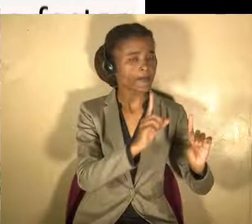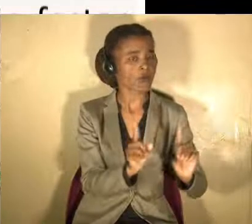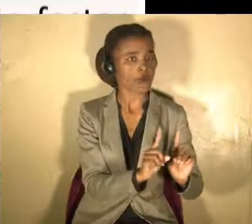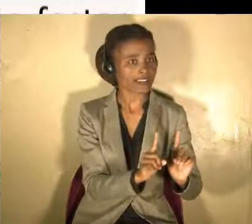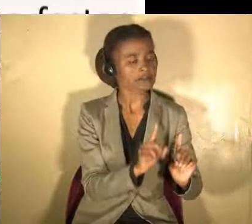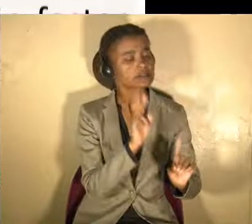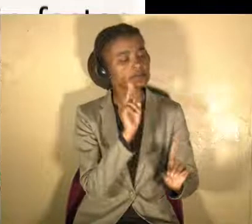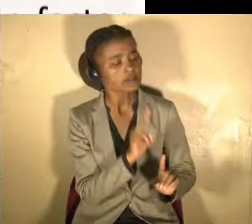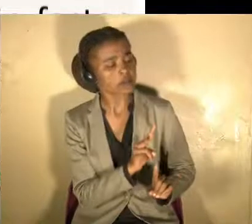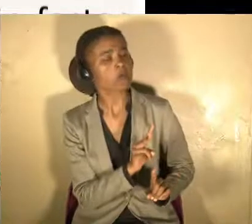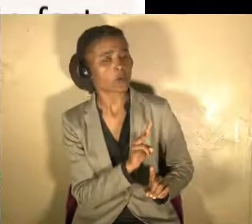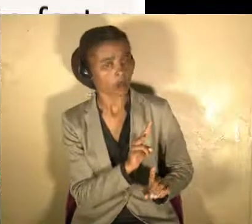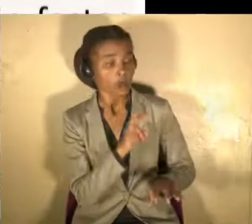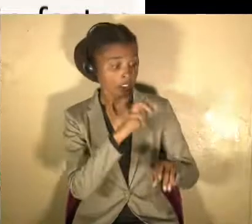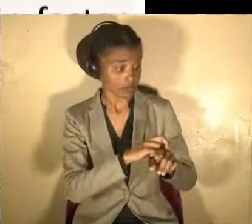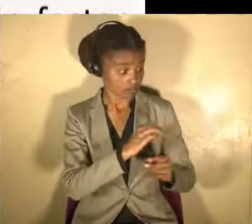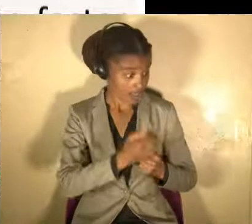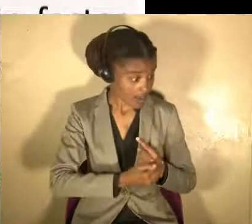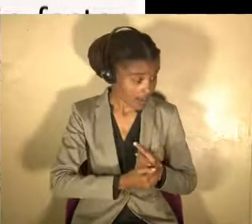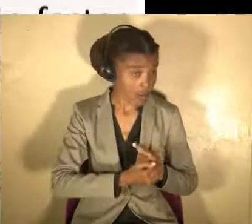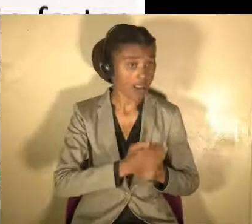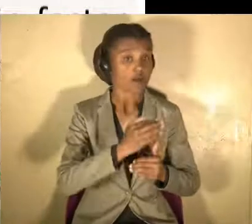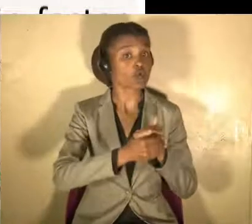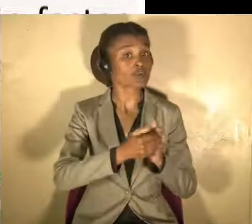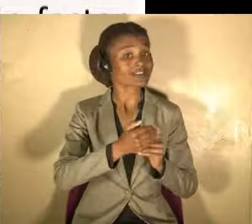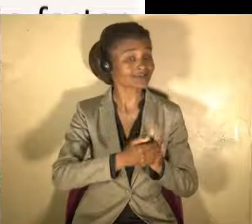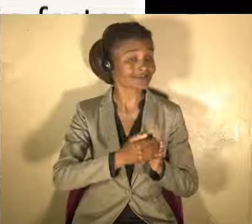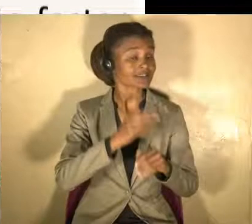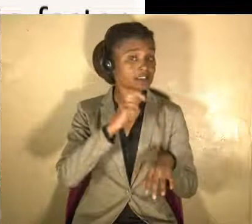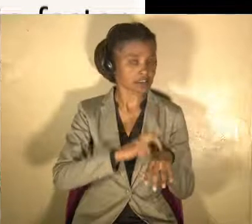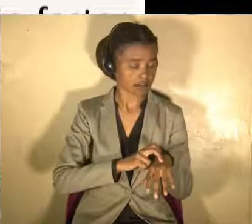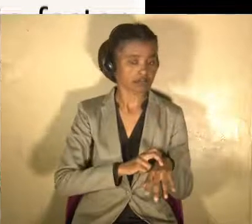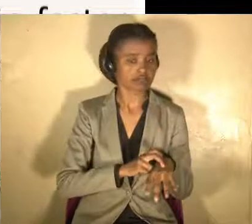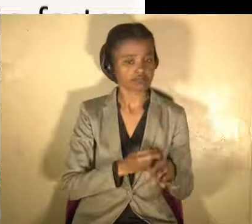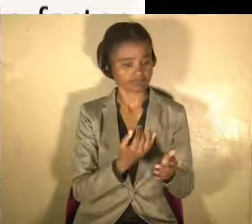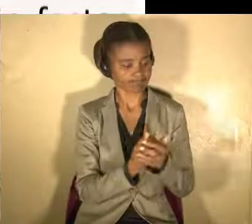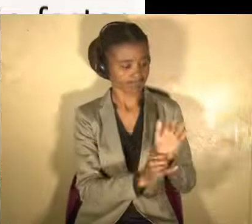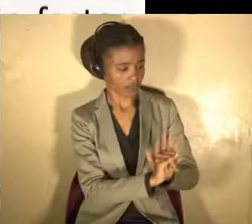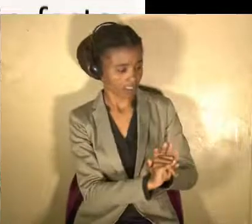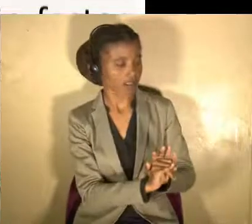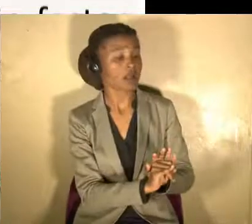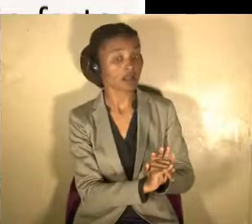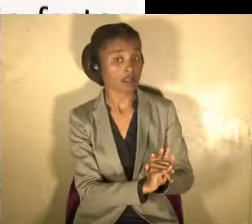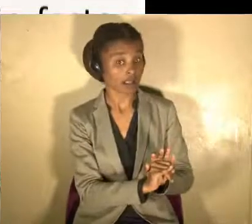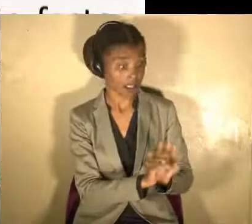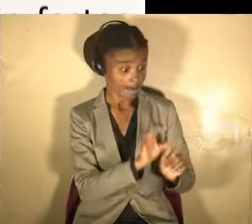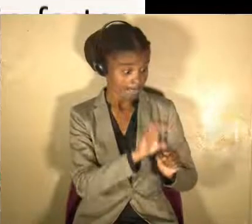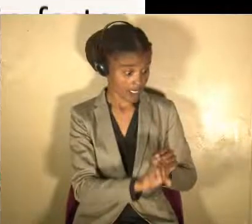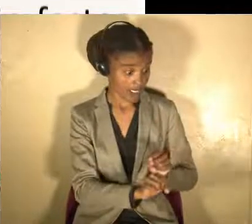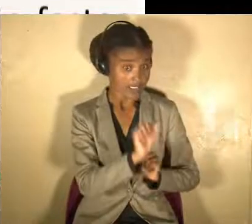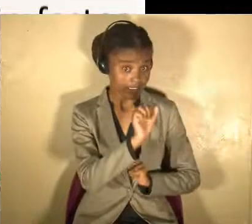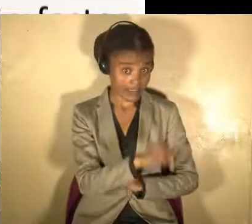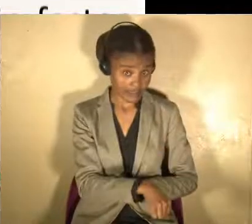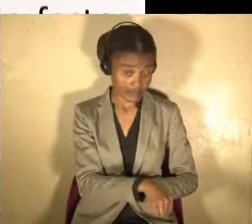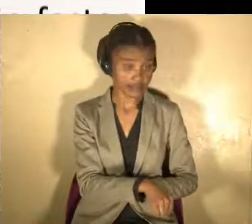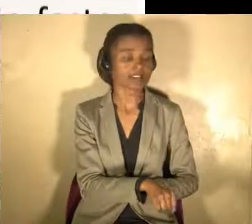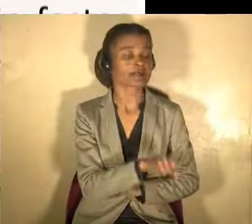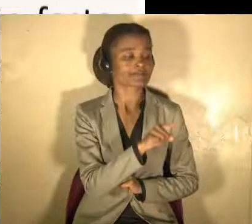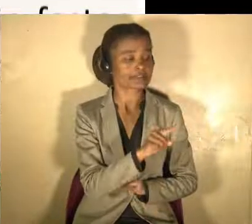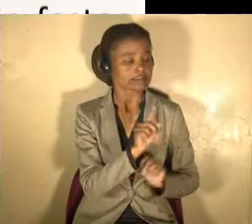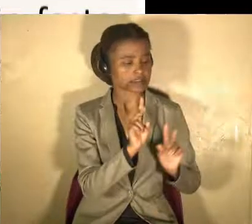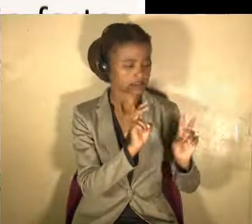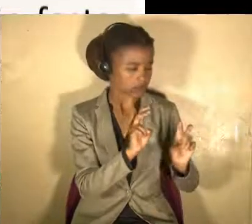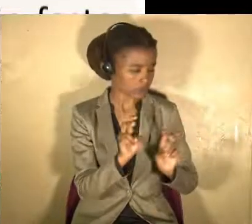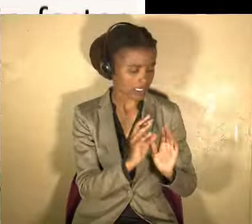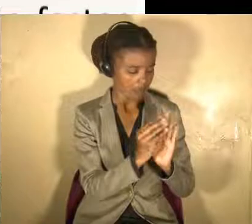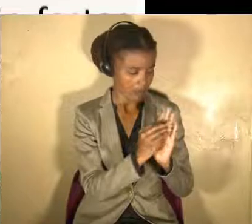of care and protection or not. And if that determination is being made, then the matter would have to be taken to court